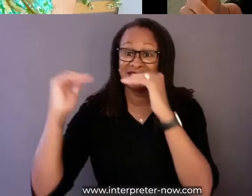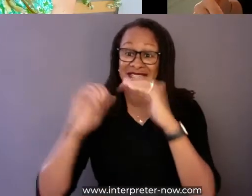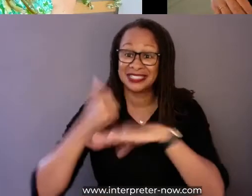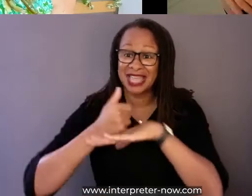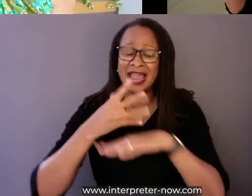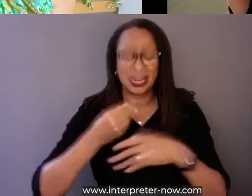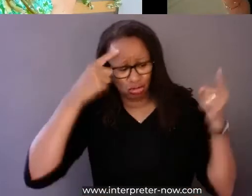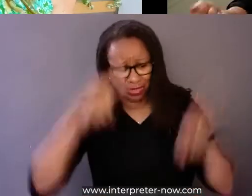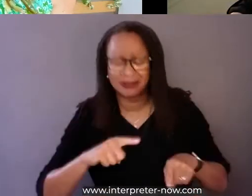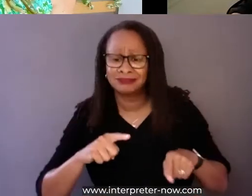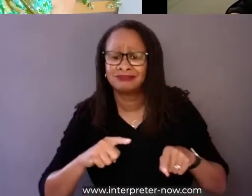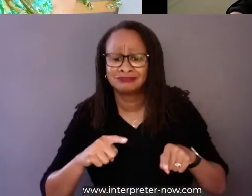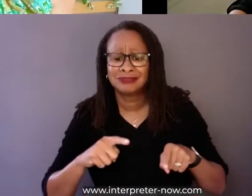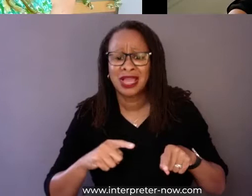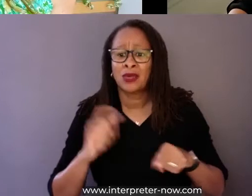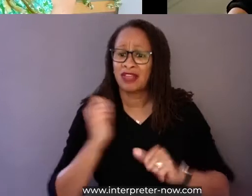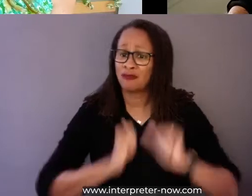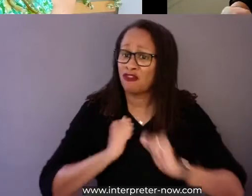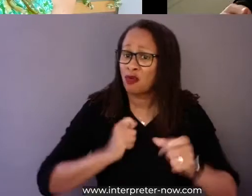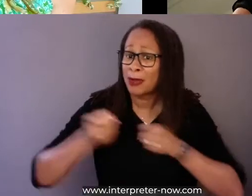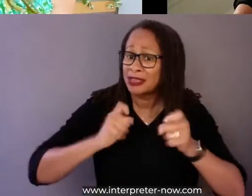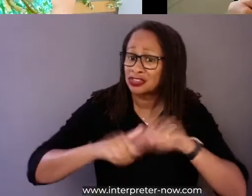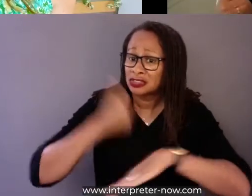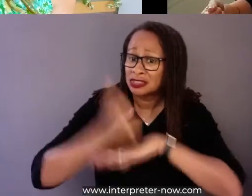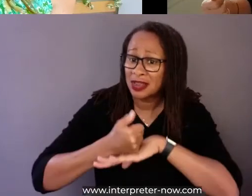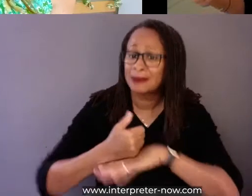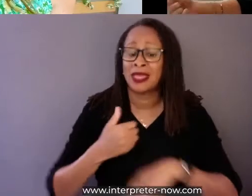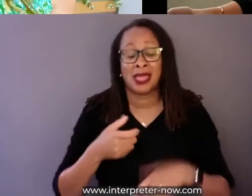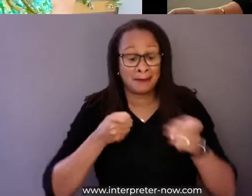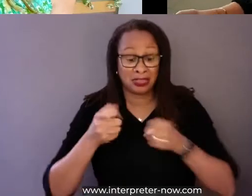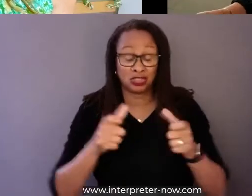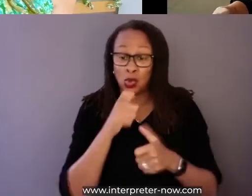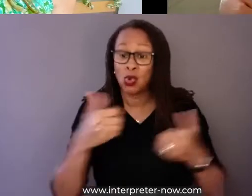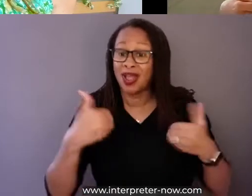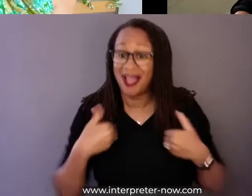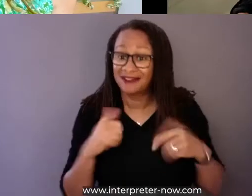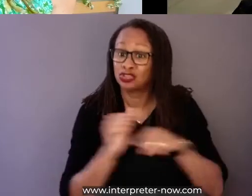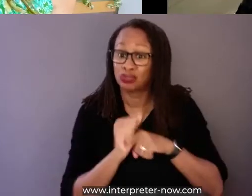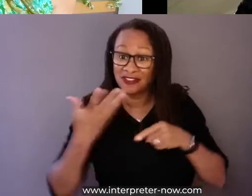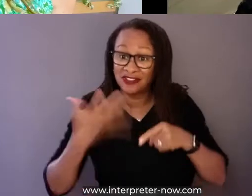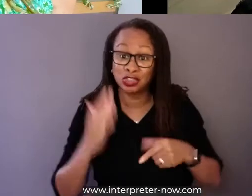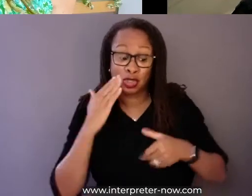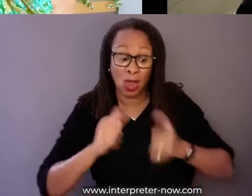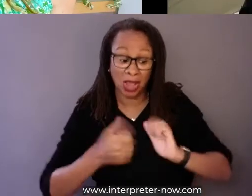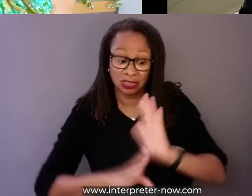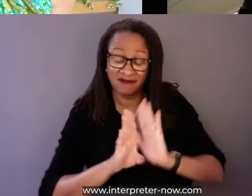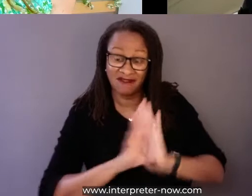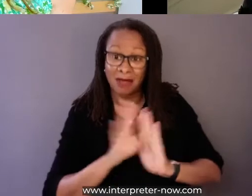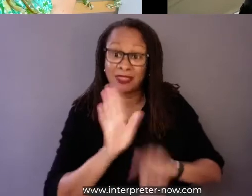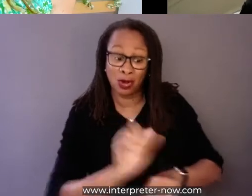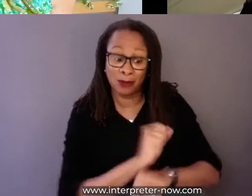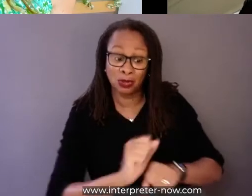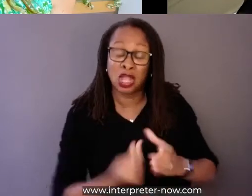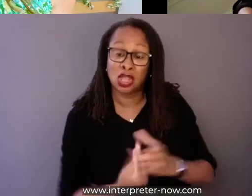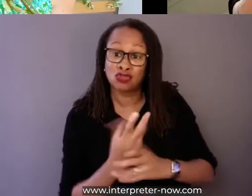agreed upon, that we have performance management in place, that we have managers that are equipped with management training so they know how to develop and grow their team